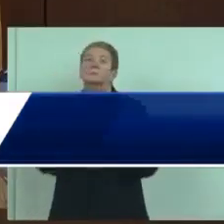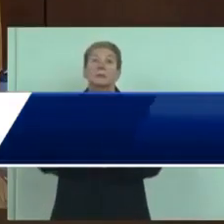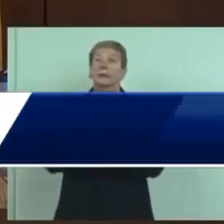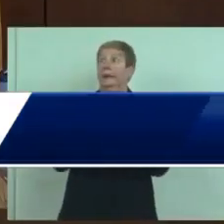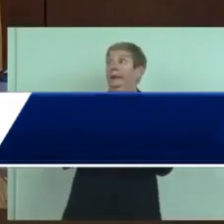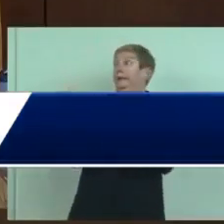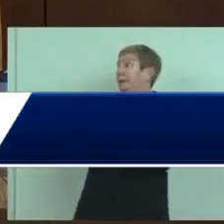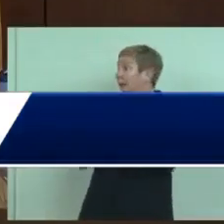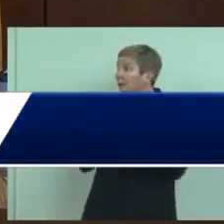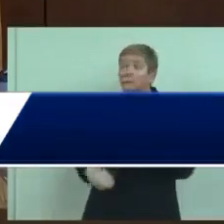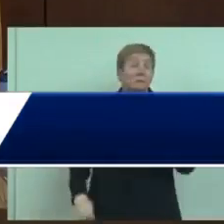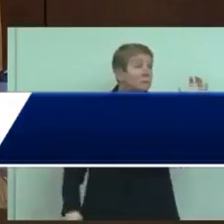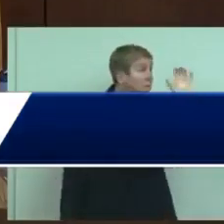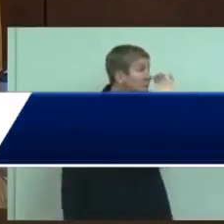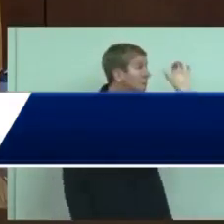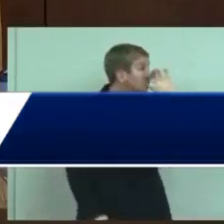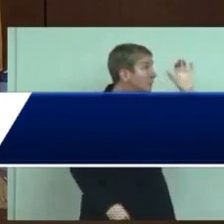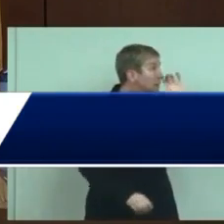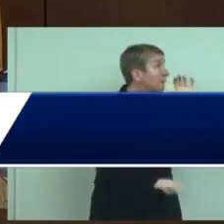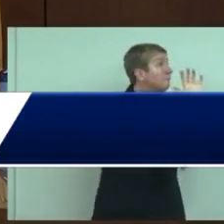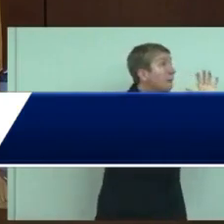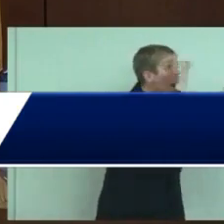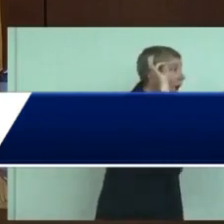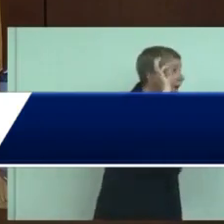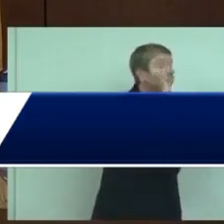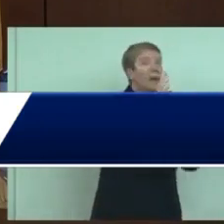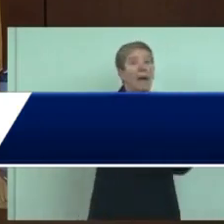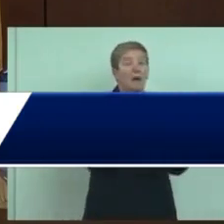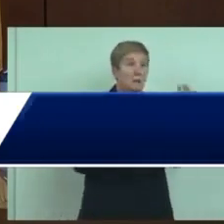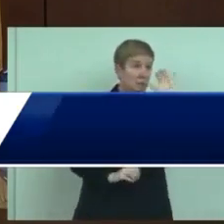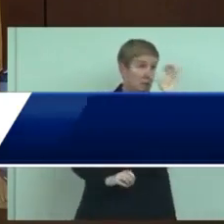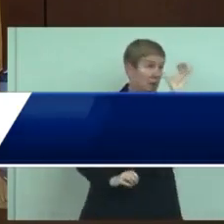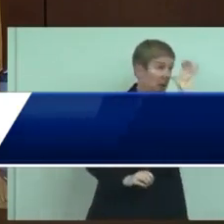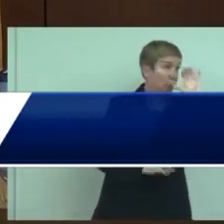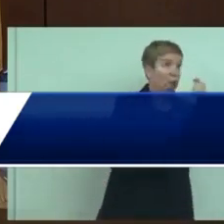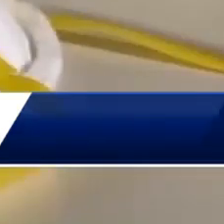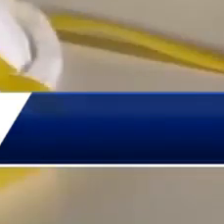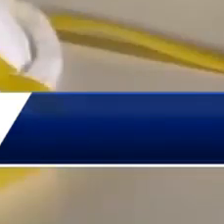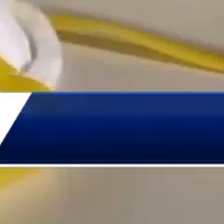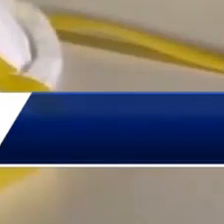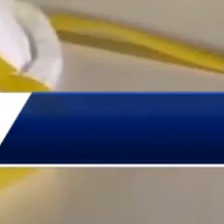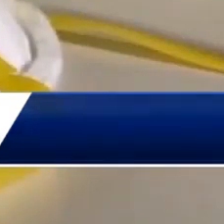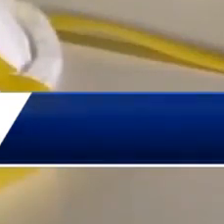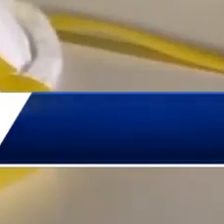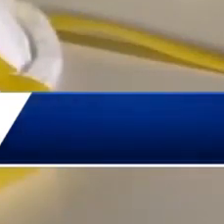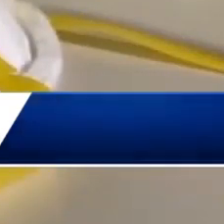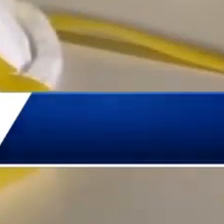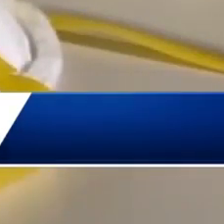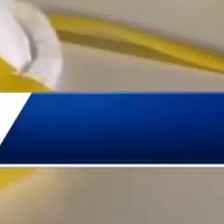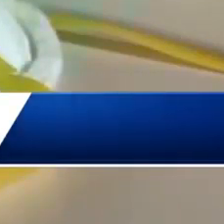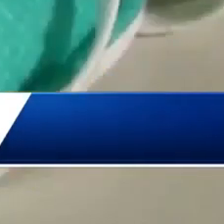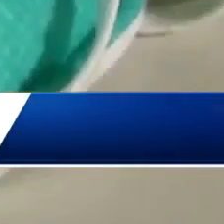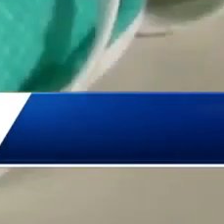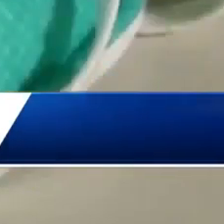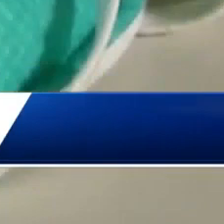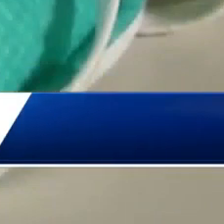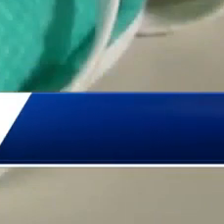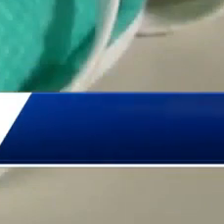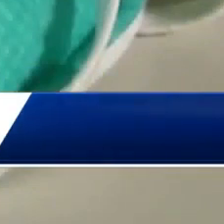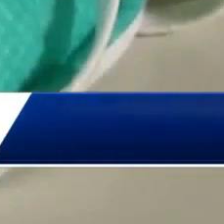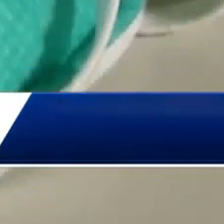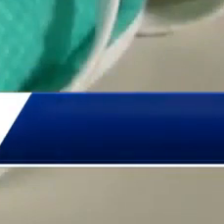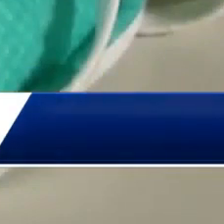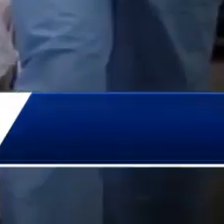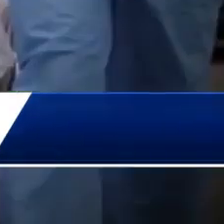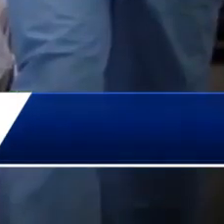these and getting these manufactured has been an international challenge. The governor says both the N95 mask and the